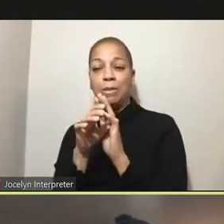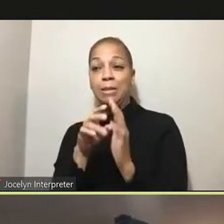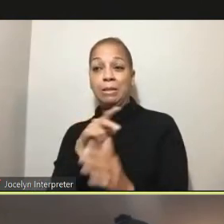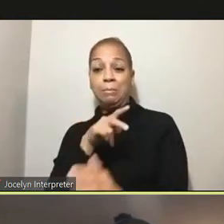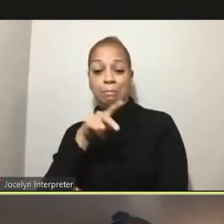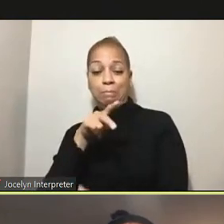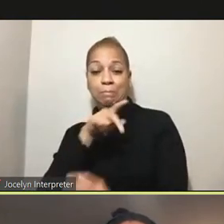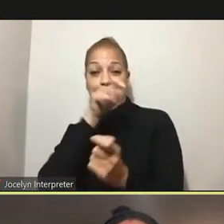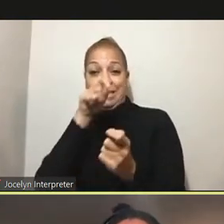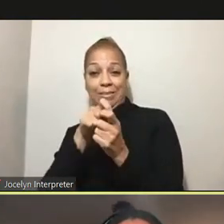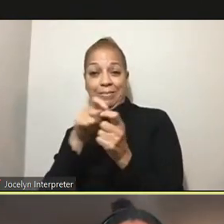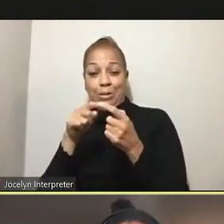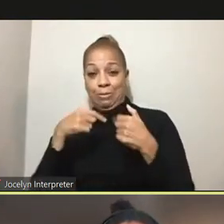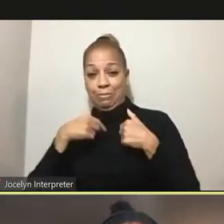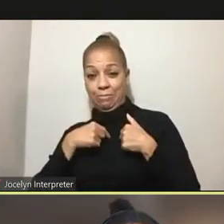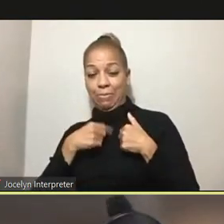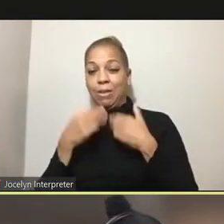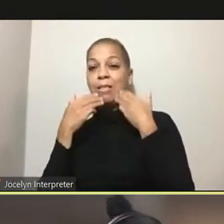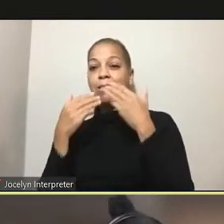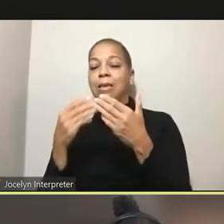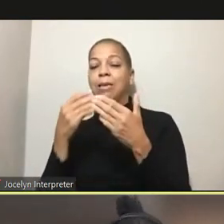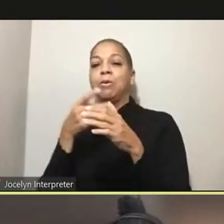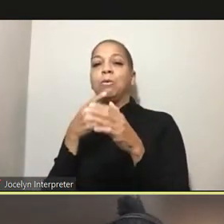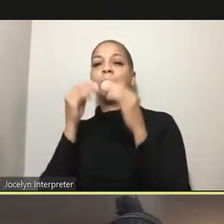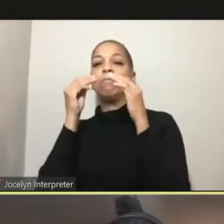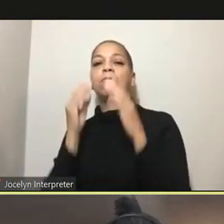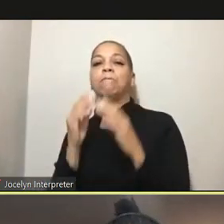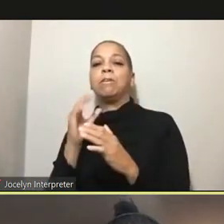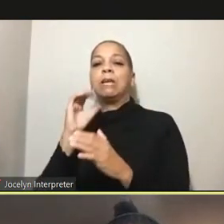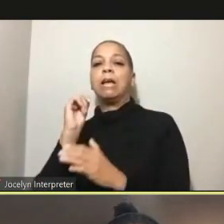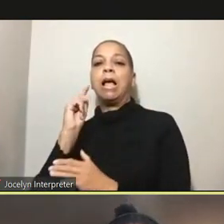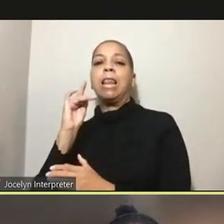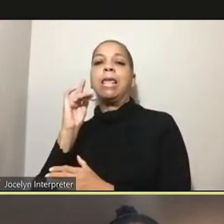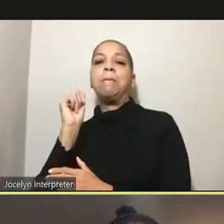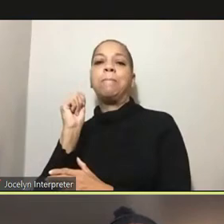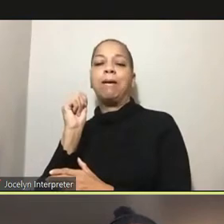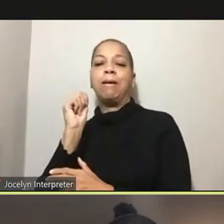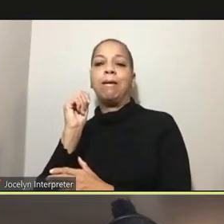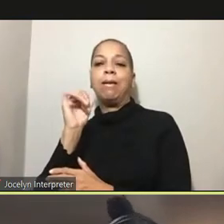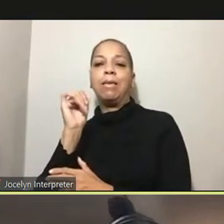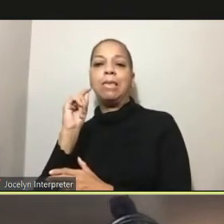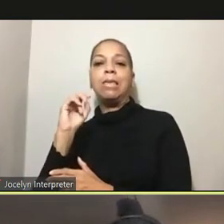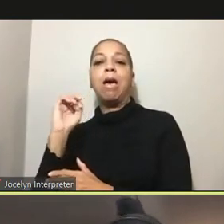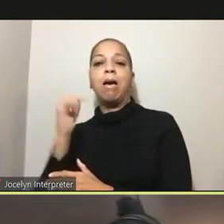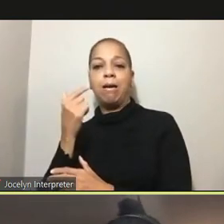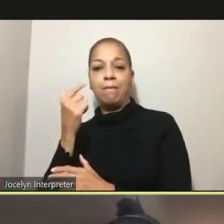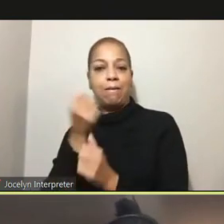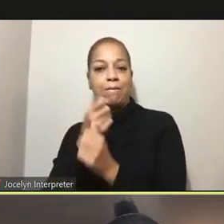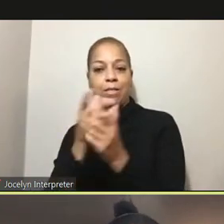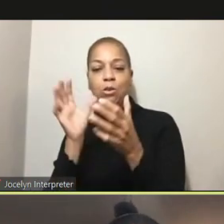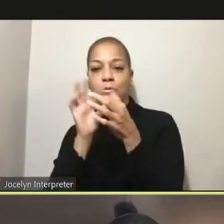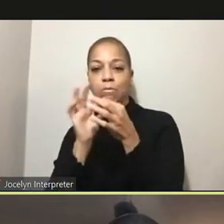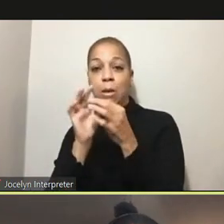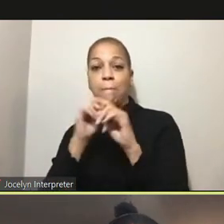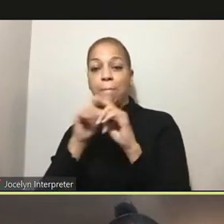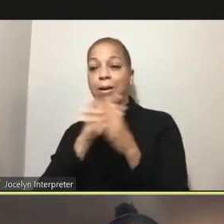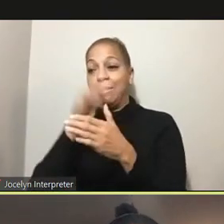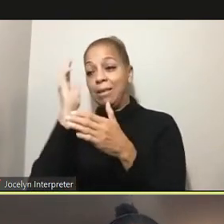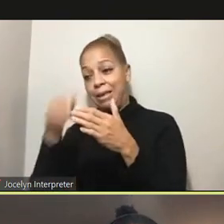you, Professor Kalima Young, for all that you said. But at the end of the